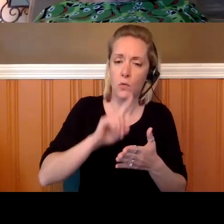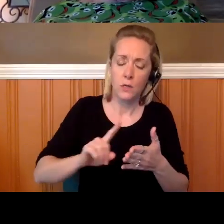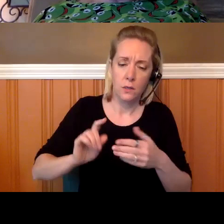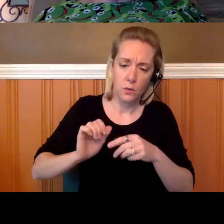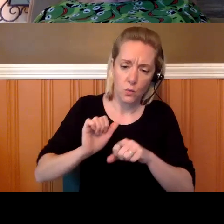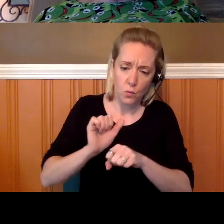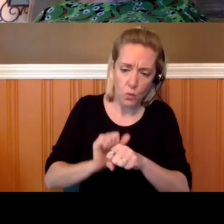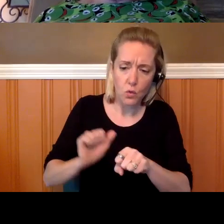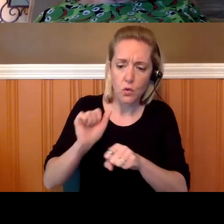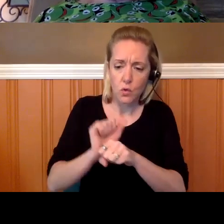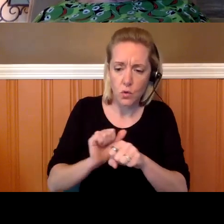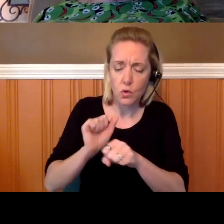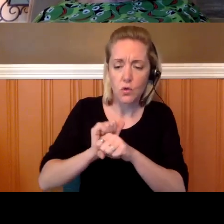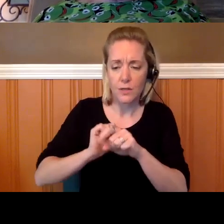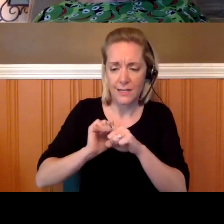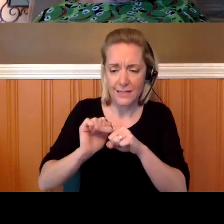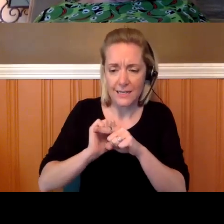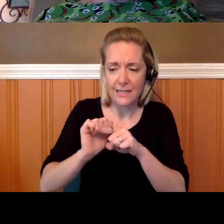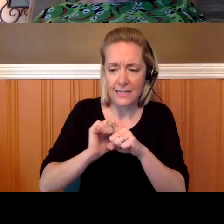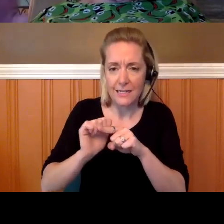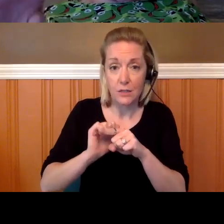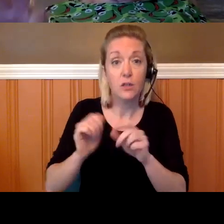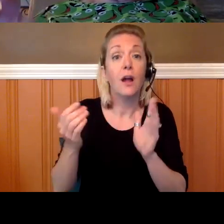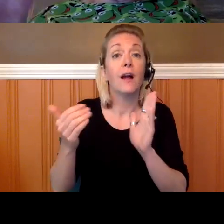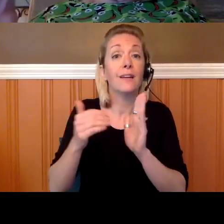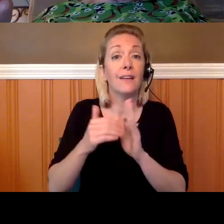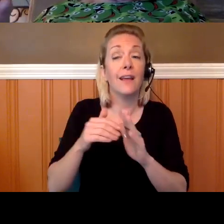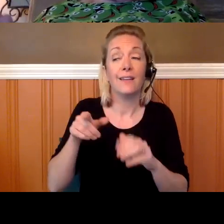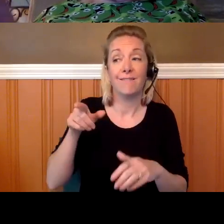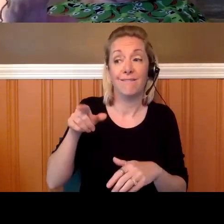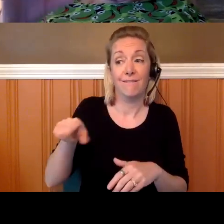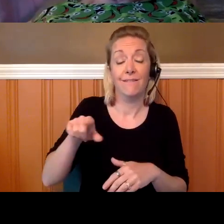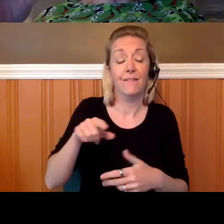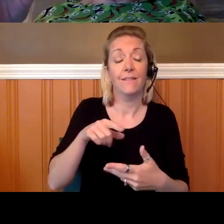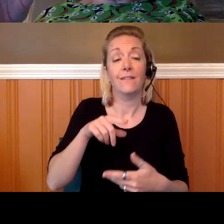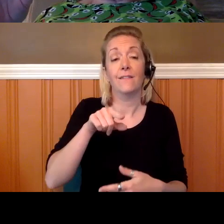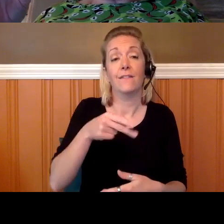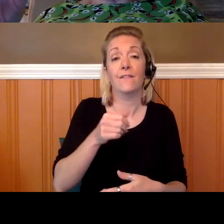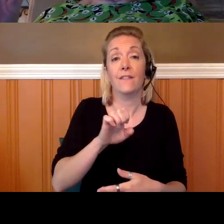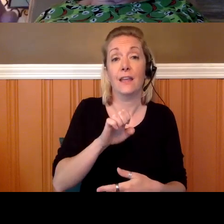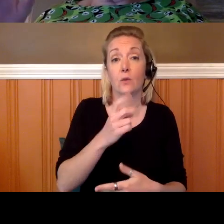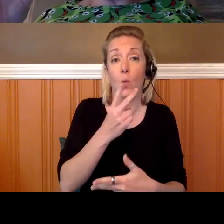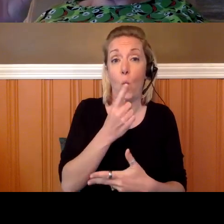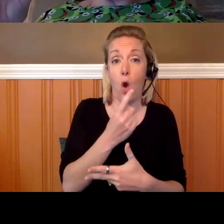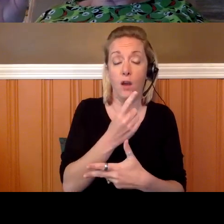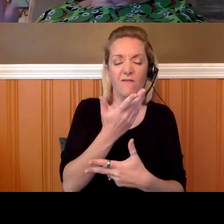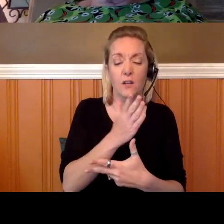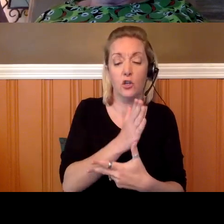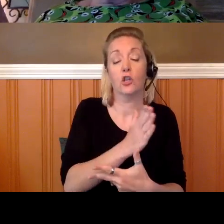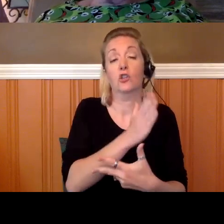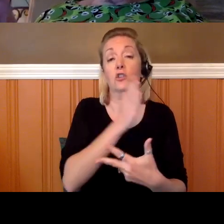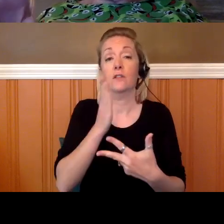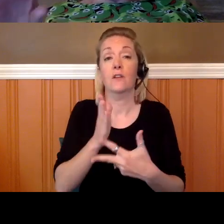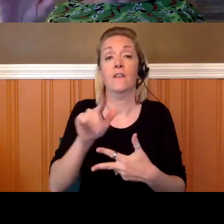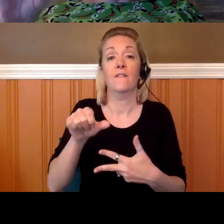understand, like as they've moved out of phase 1 and they've got consistent looking, then we have to